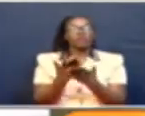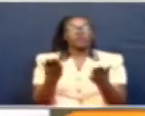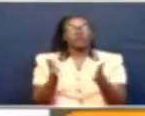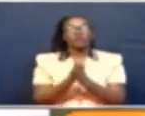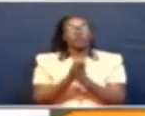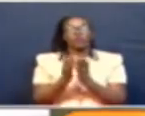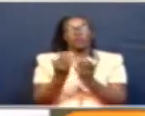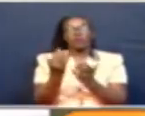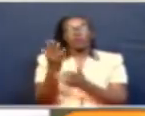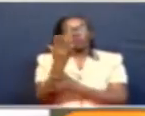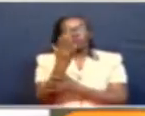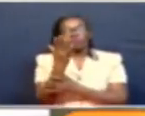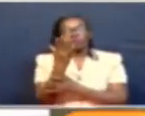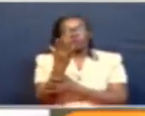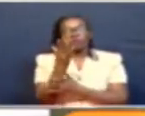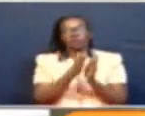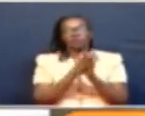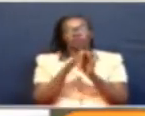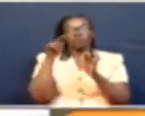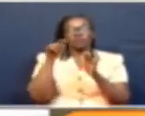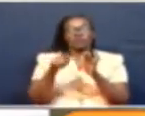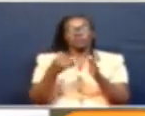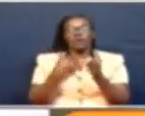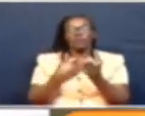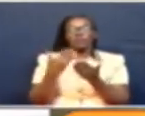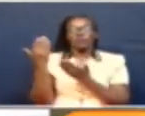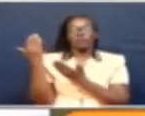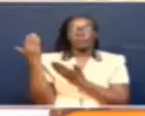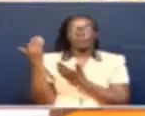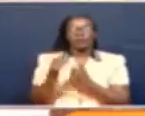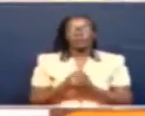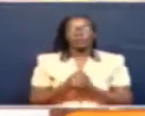crops. Dennis Achino tells us more.